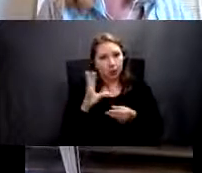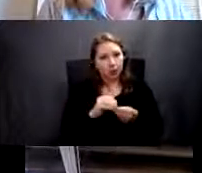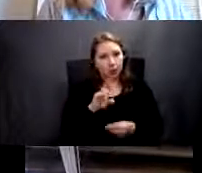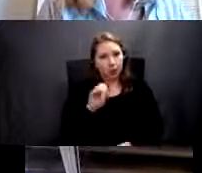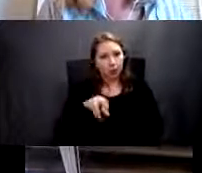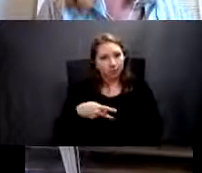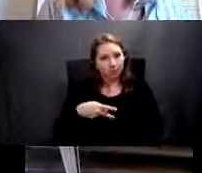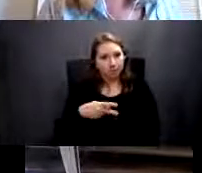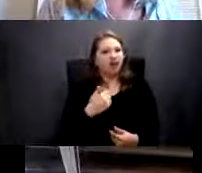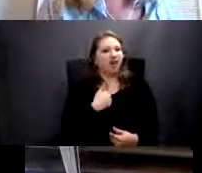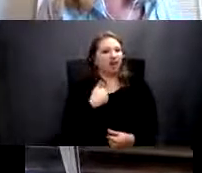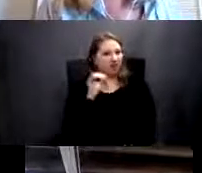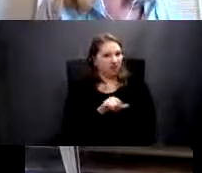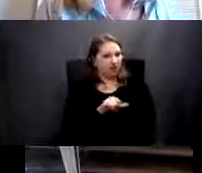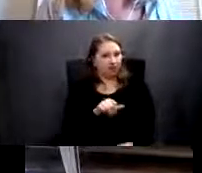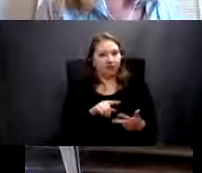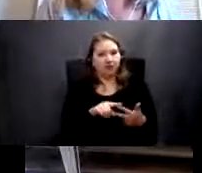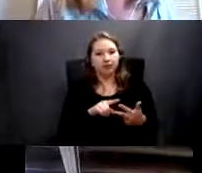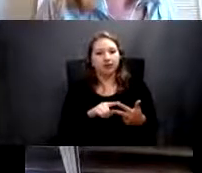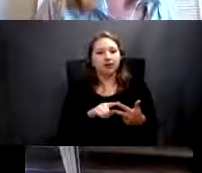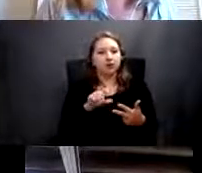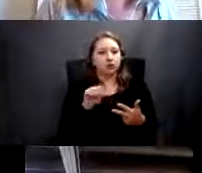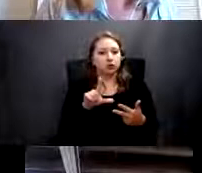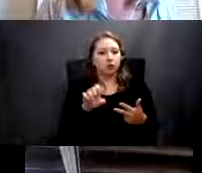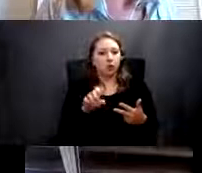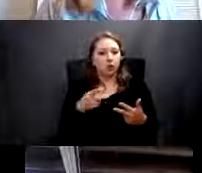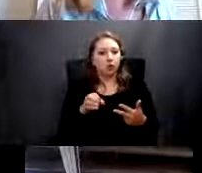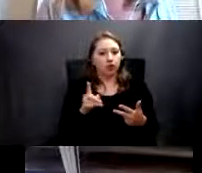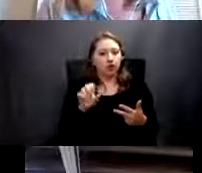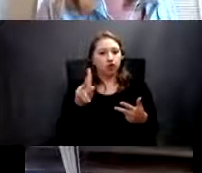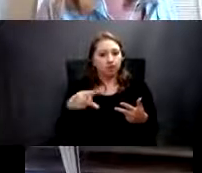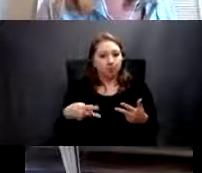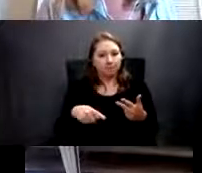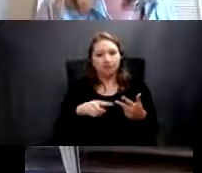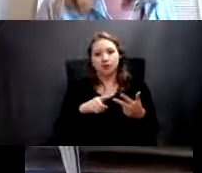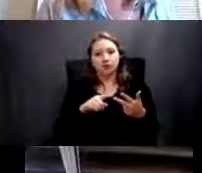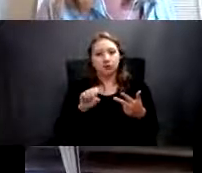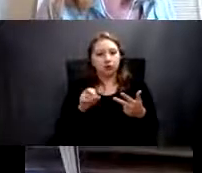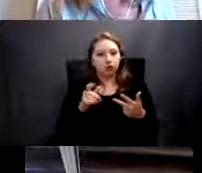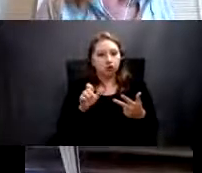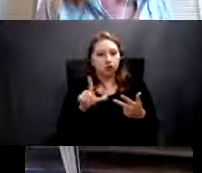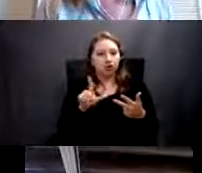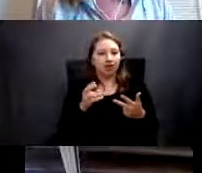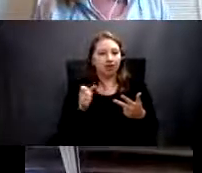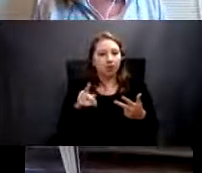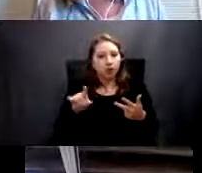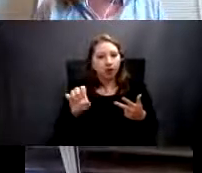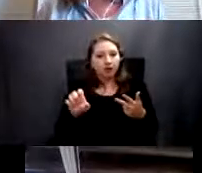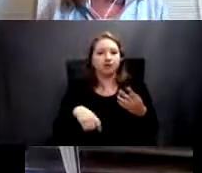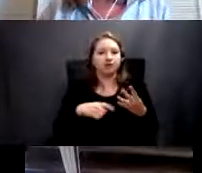what I have. Sole proprietorship, social enterprise, cooperative,